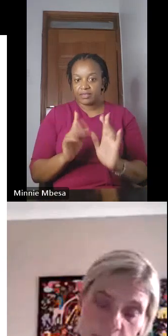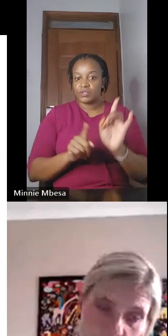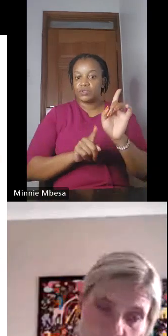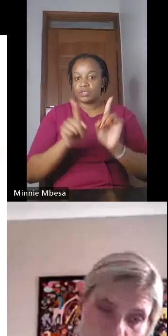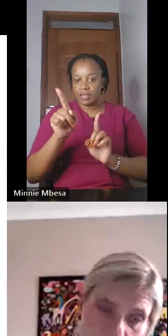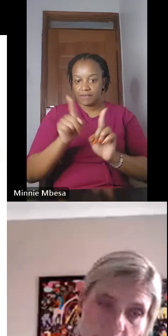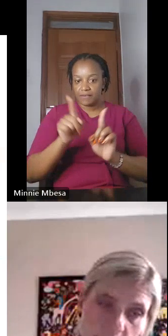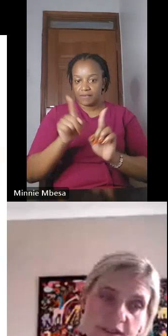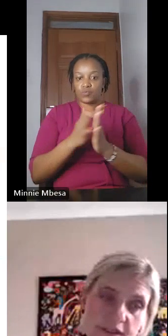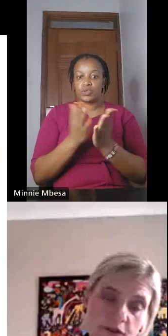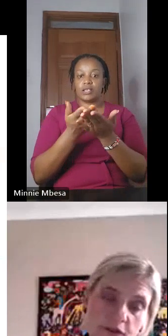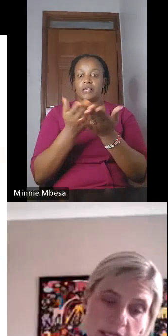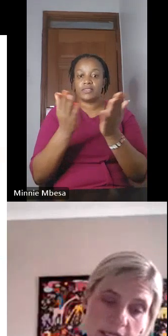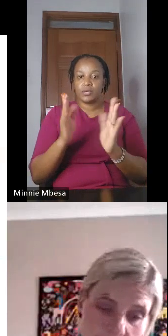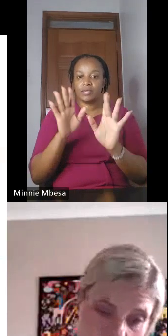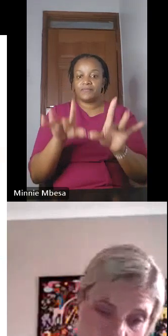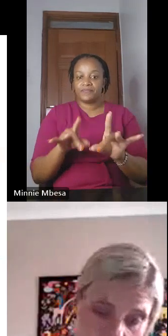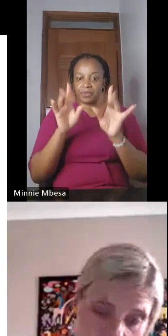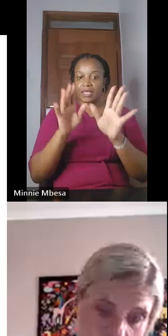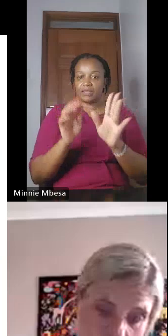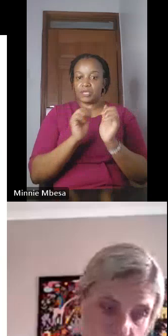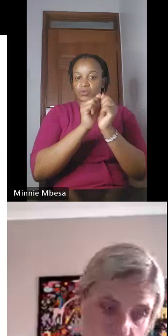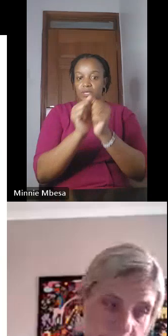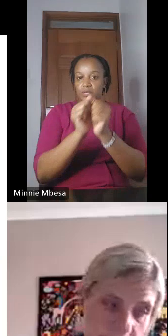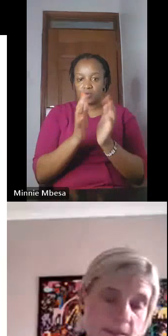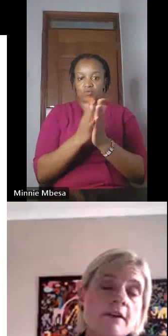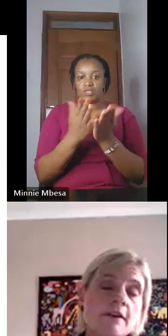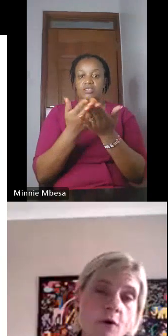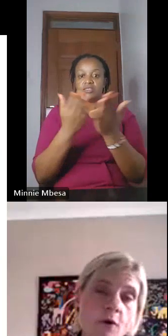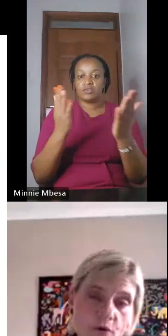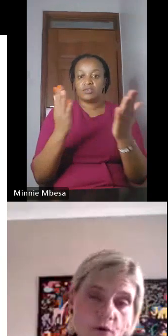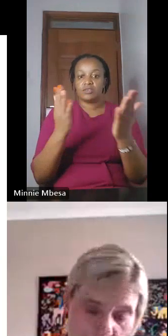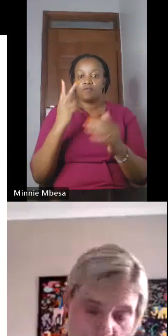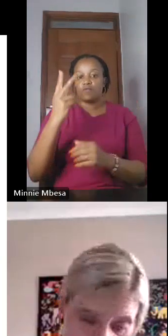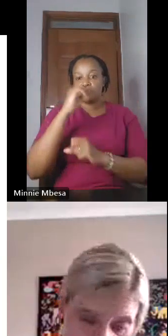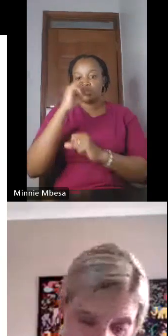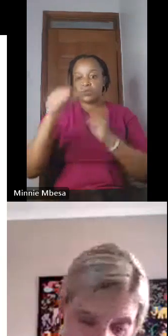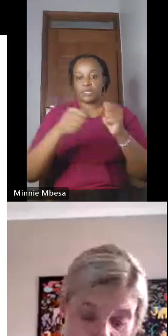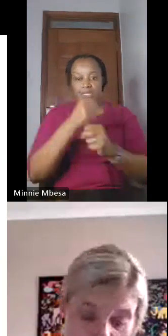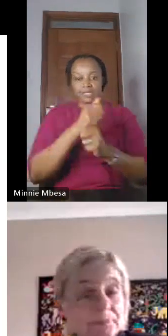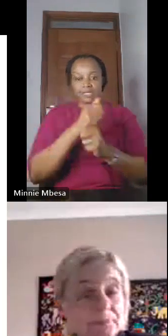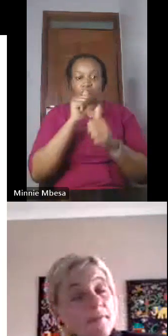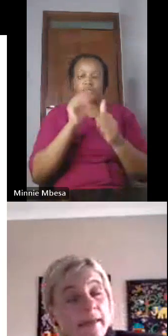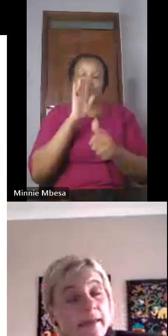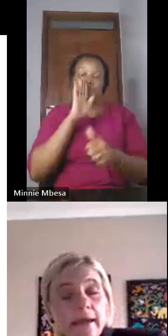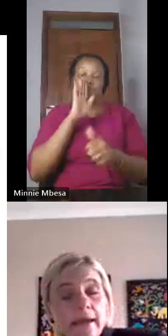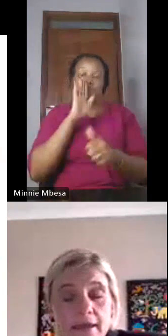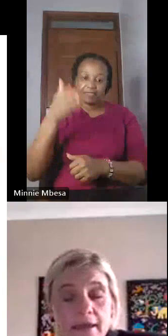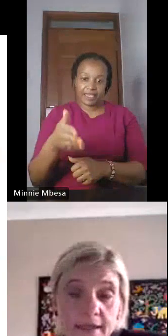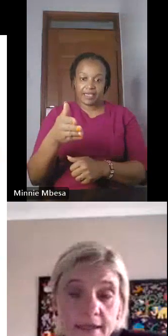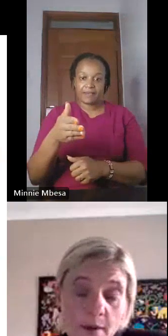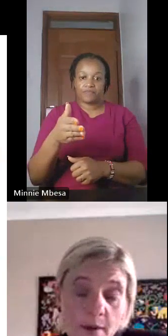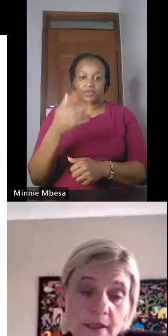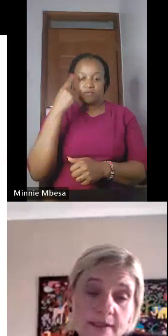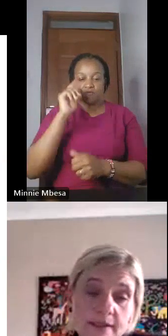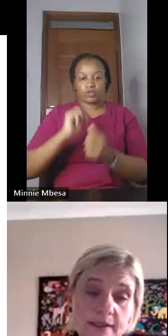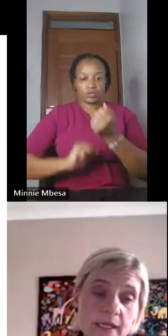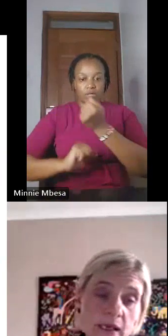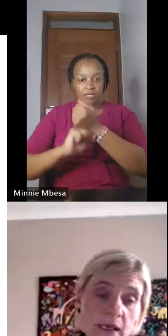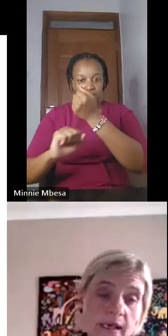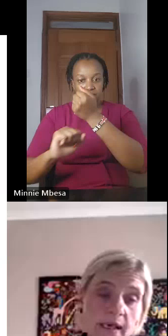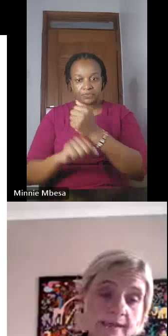with you for the 2 years that you need to be in Australia for your scholarship. Another